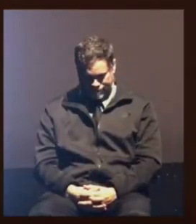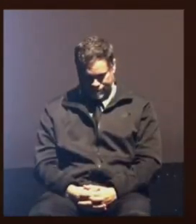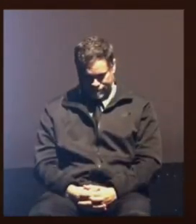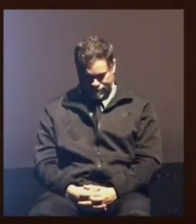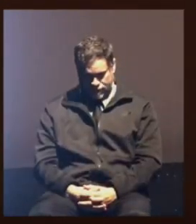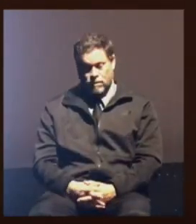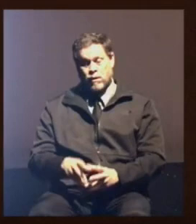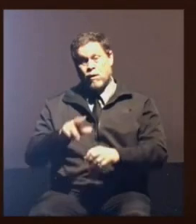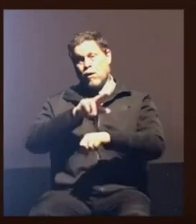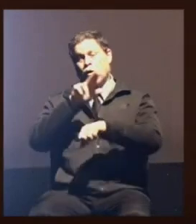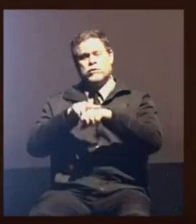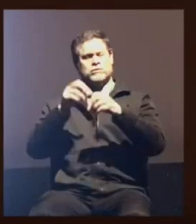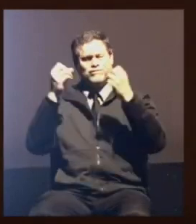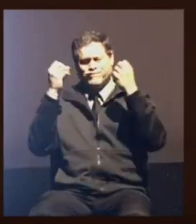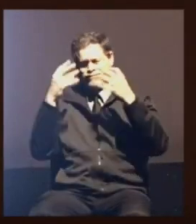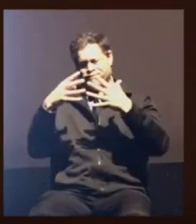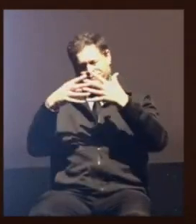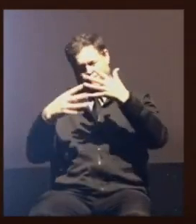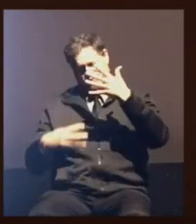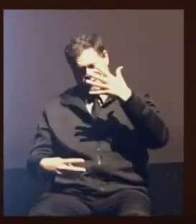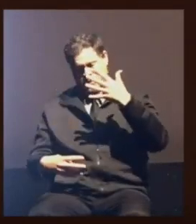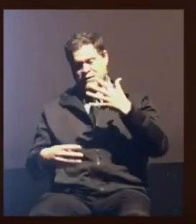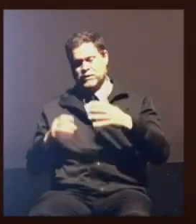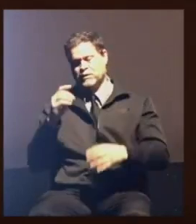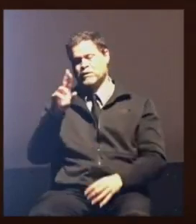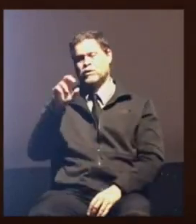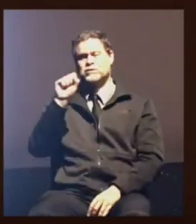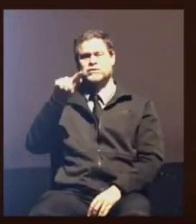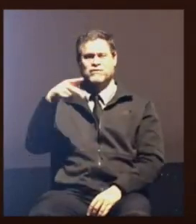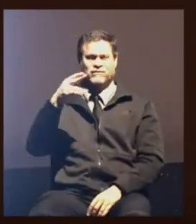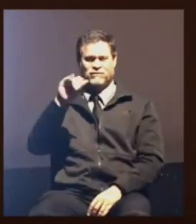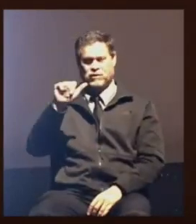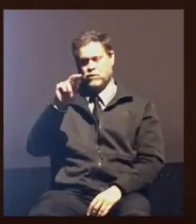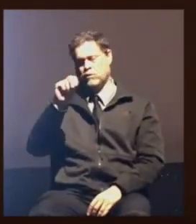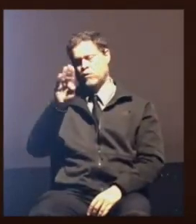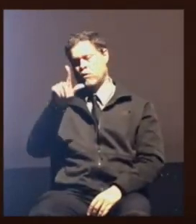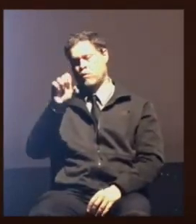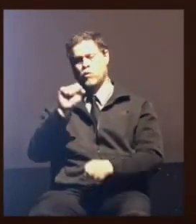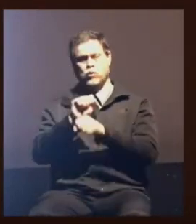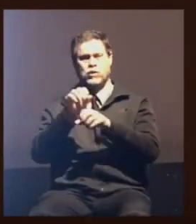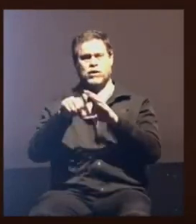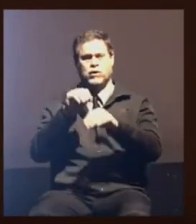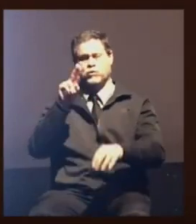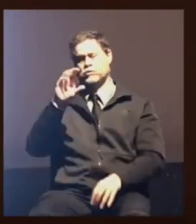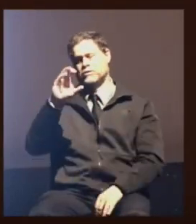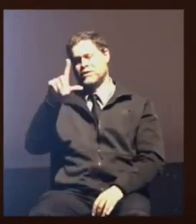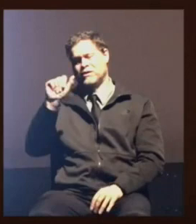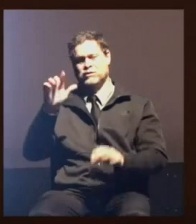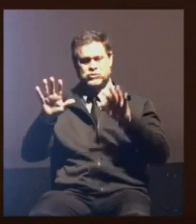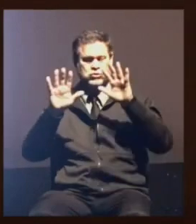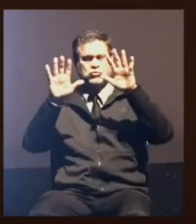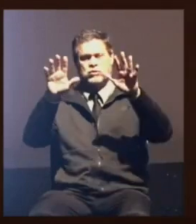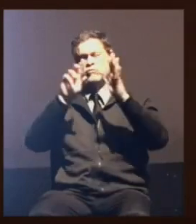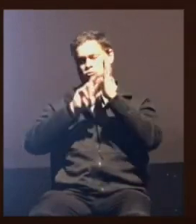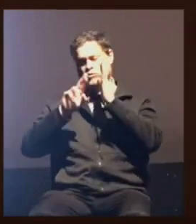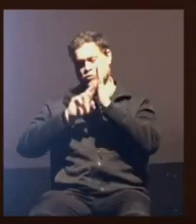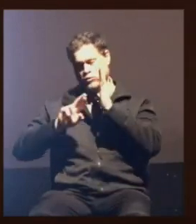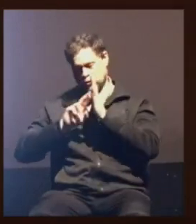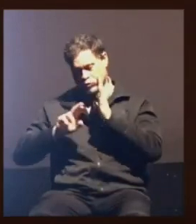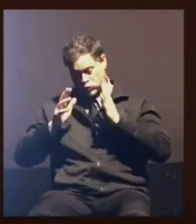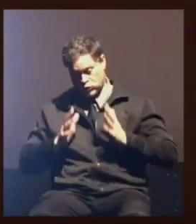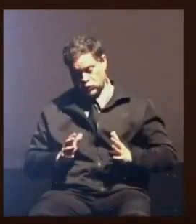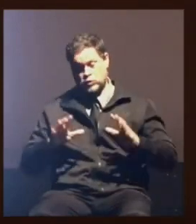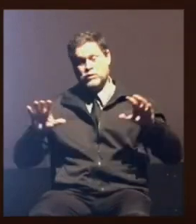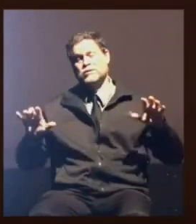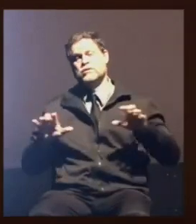And of course, there are so many more. Dr. Sophia Noble, who works out of UCLA, is an incredible researcher that